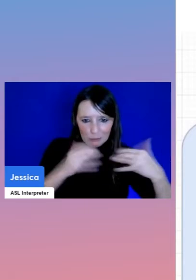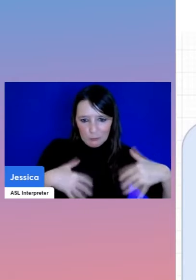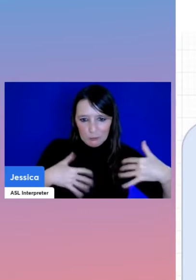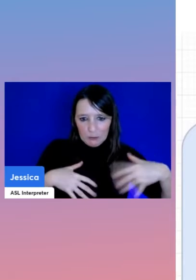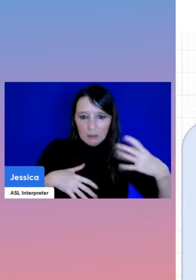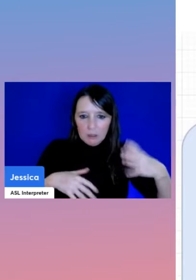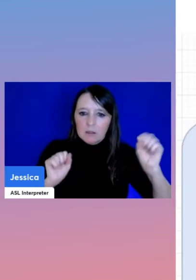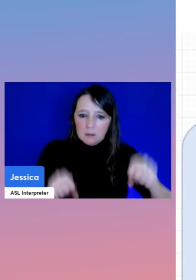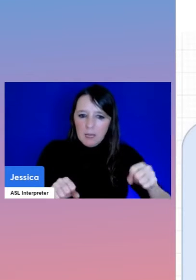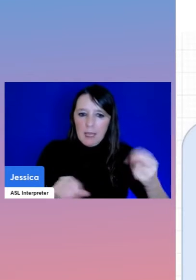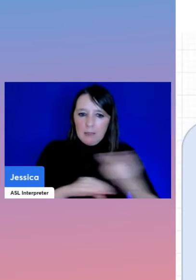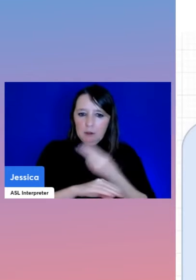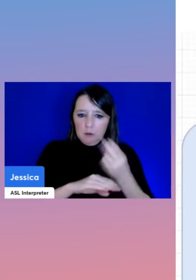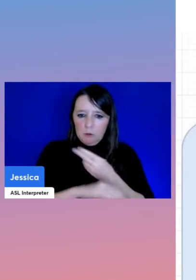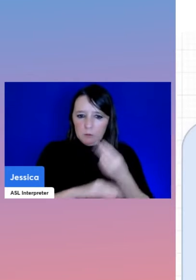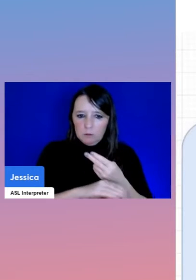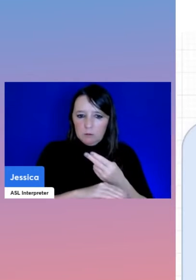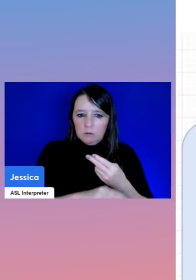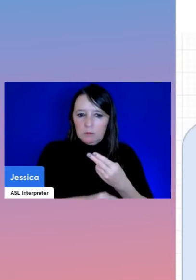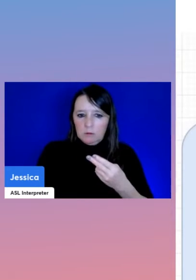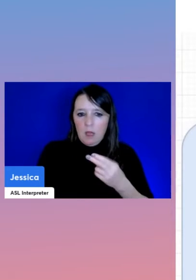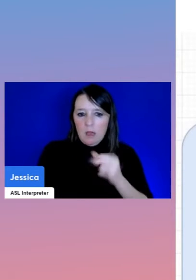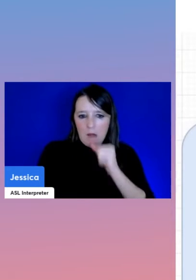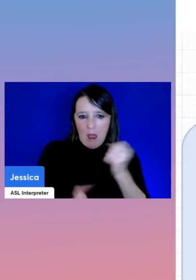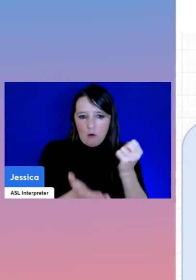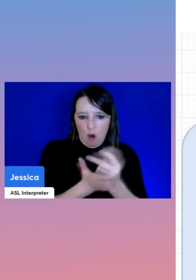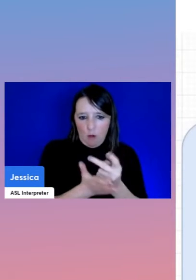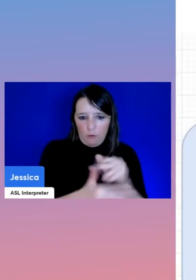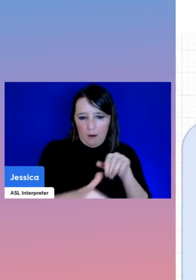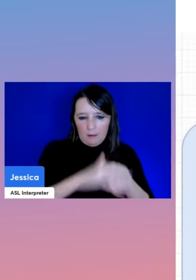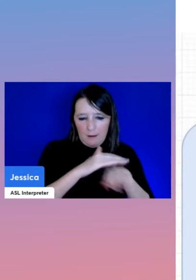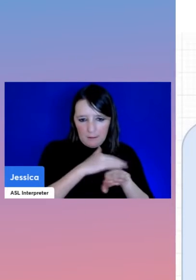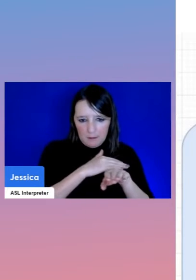unauthorized access. This feature not only